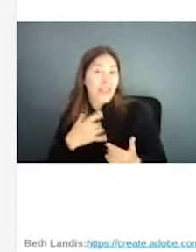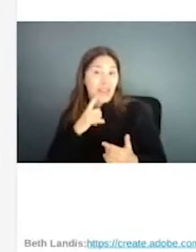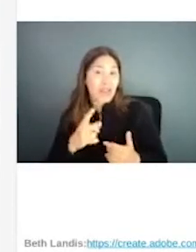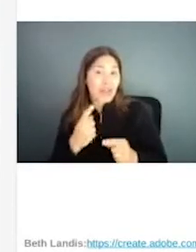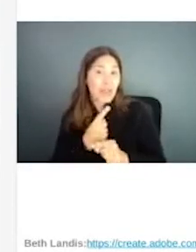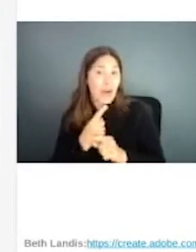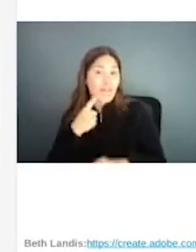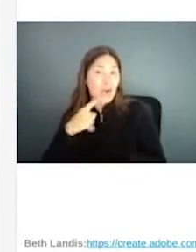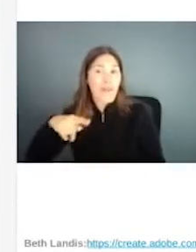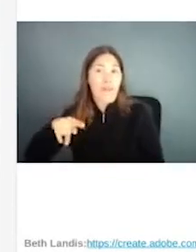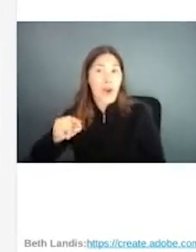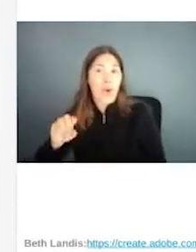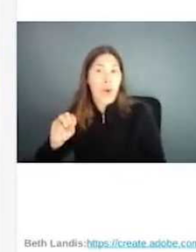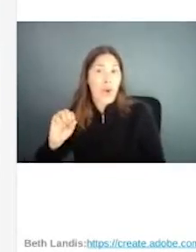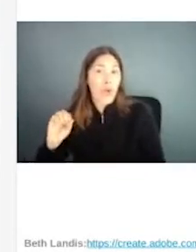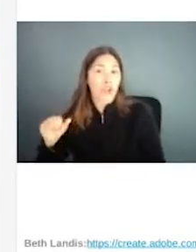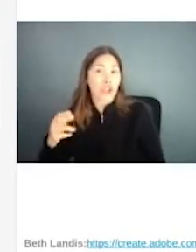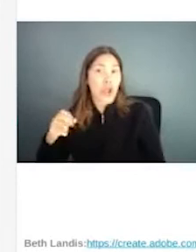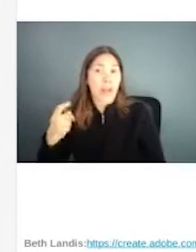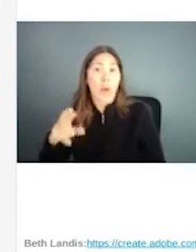for Photoshop or Illustrator?